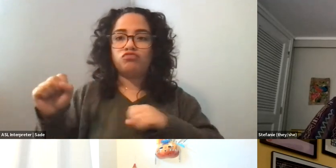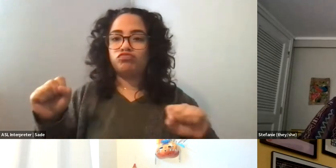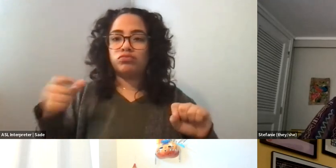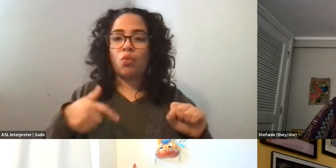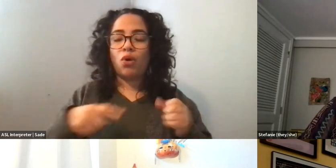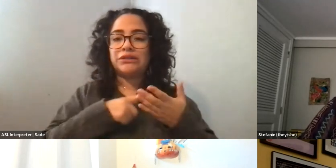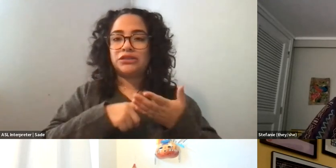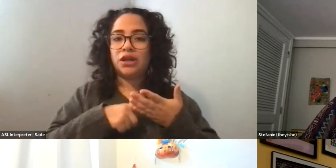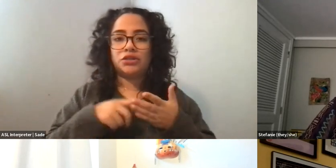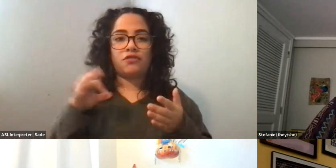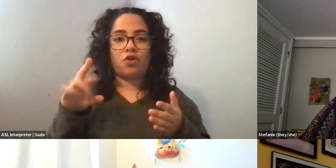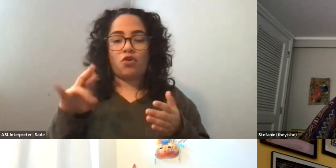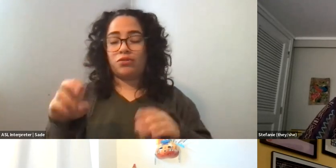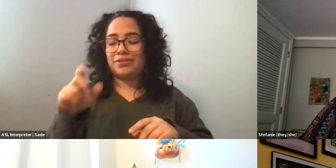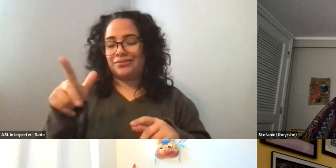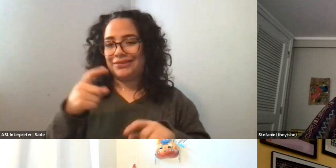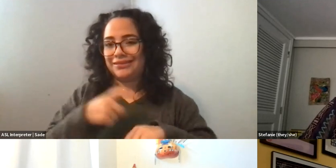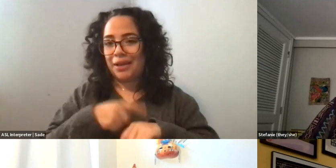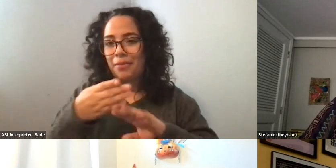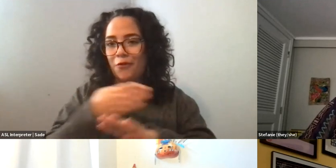the times before social media.